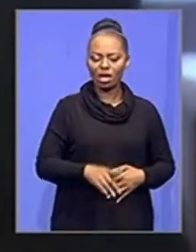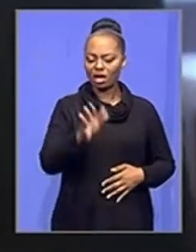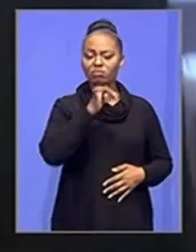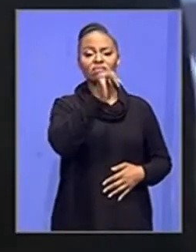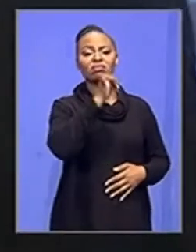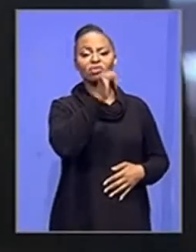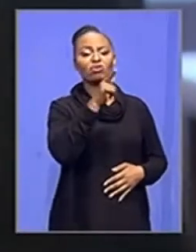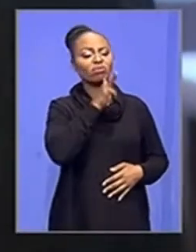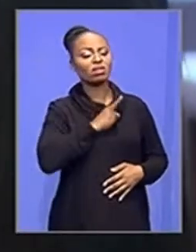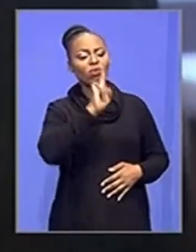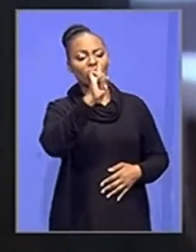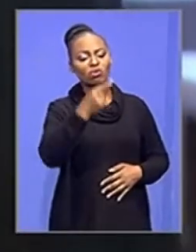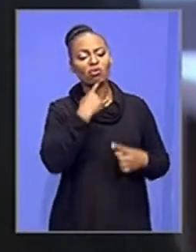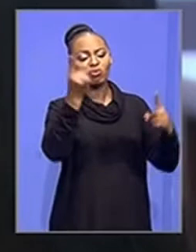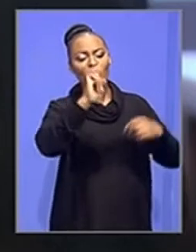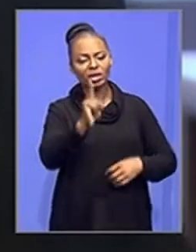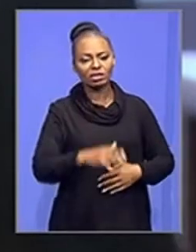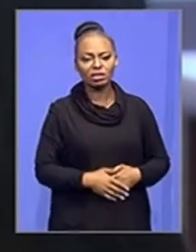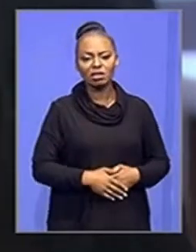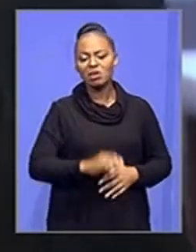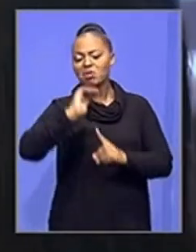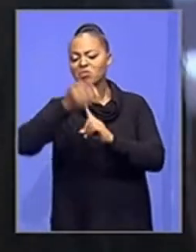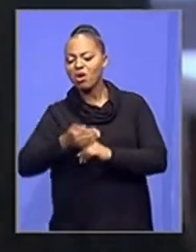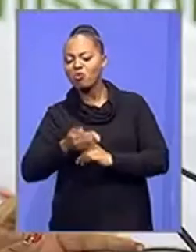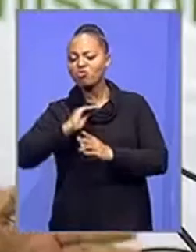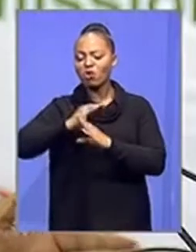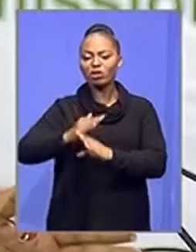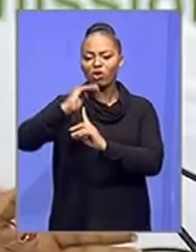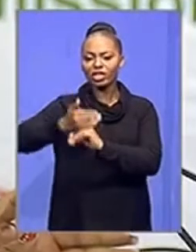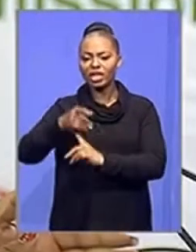Who can say I called Archbishop Zondo.